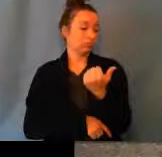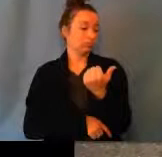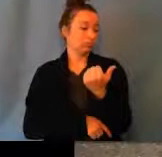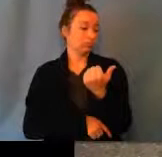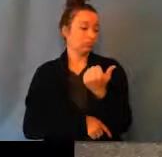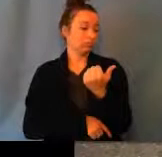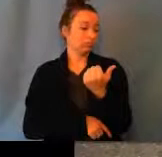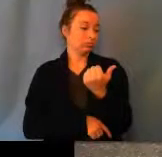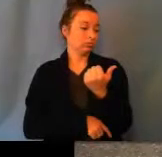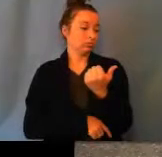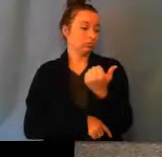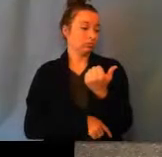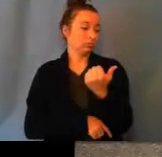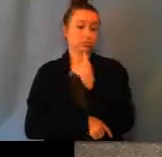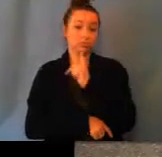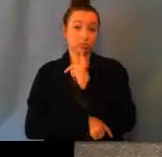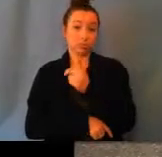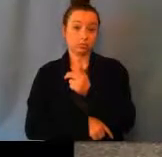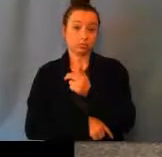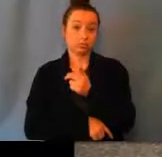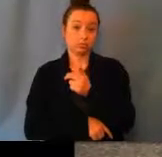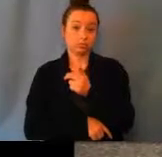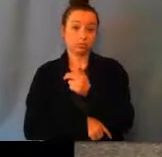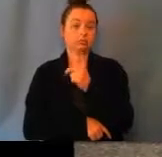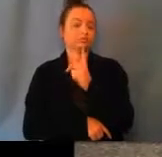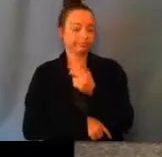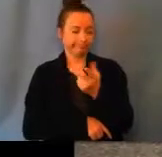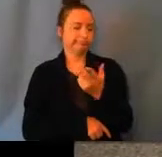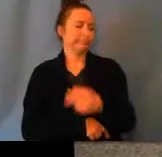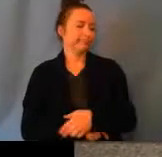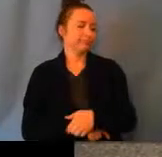Yes. So is that true or false? True.